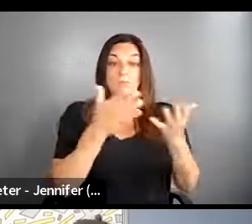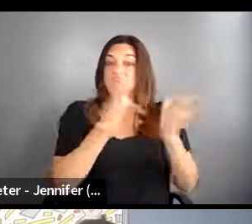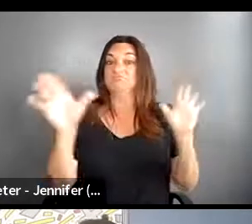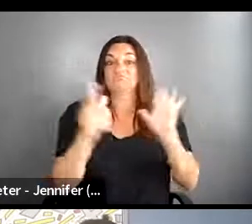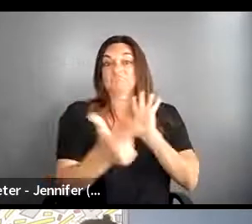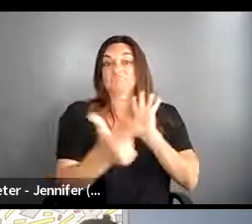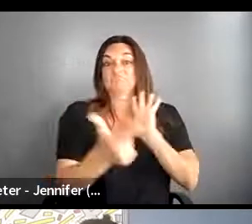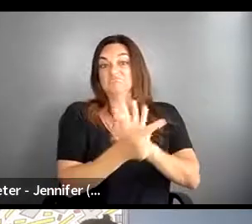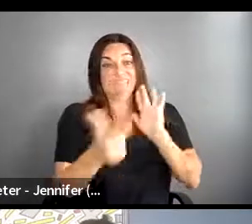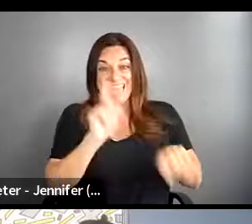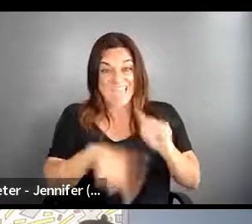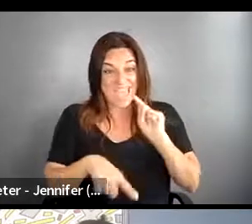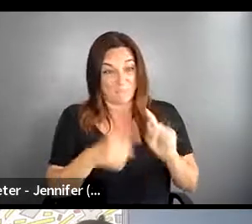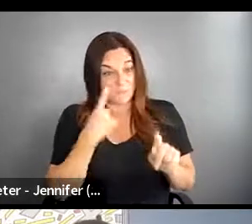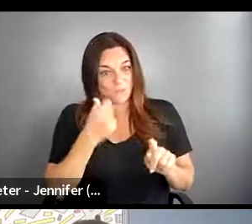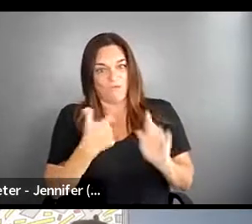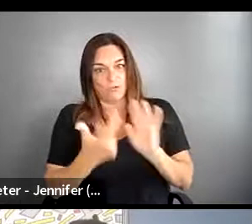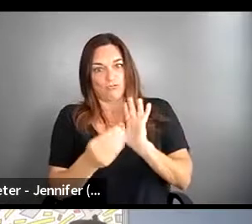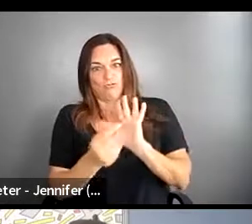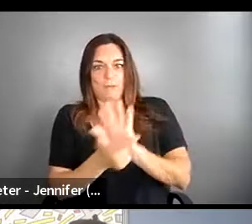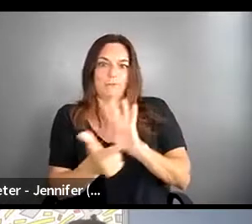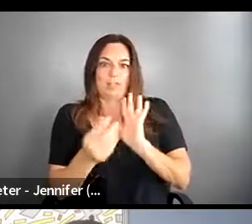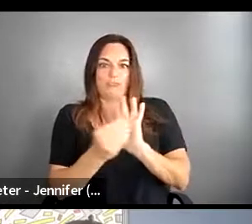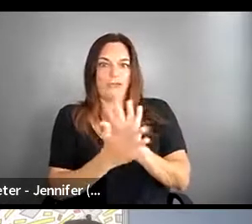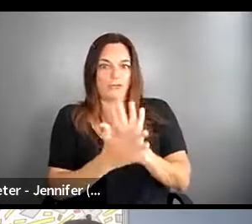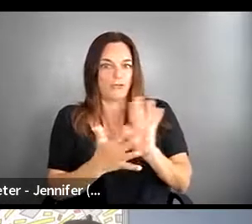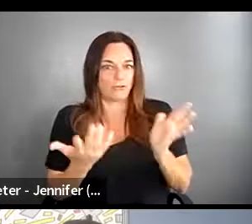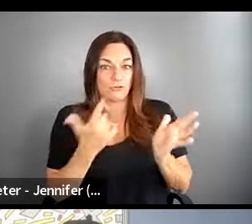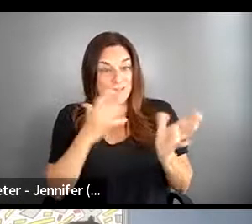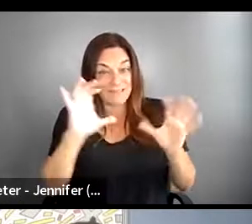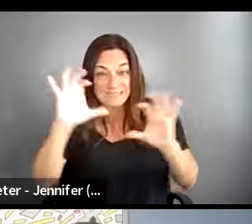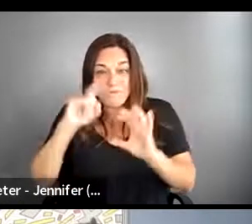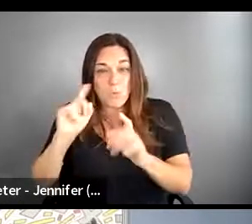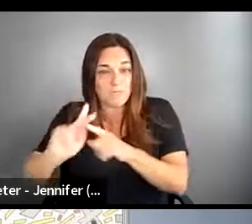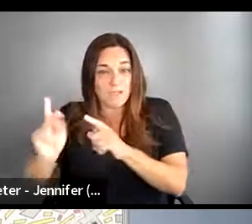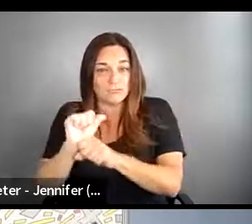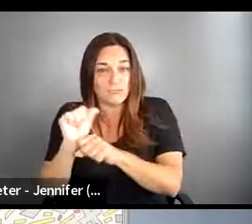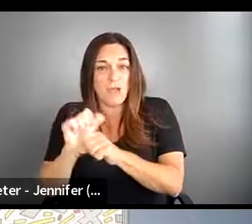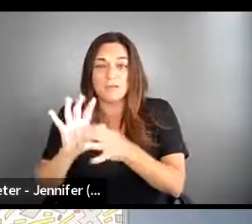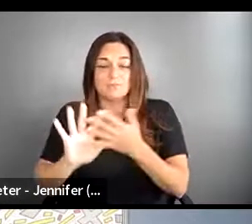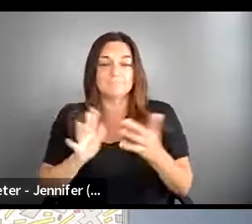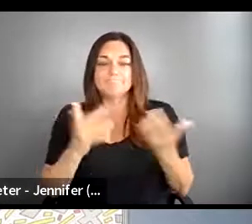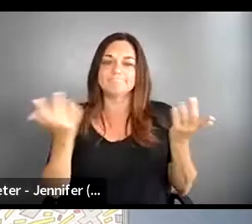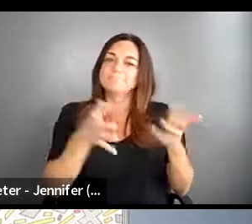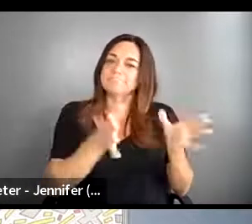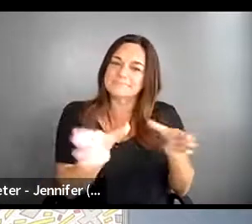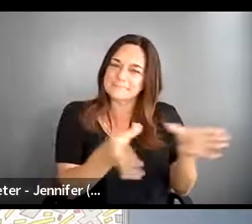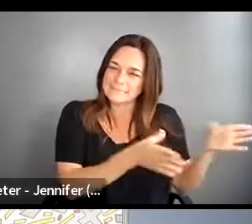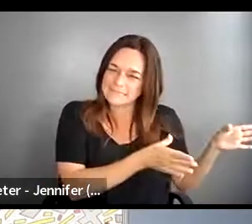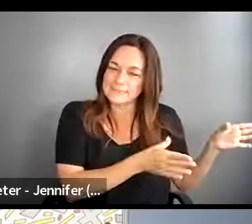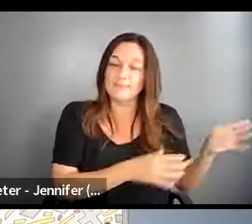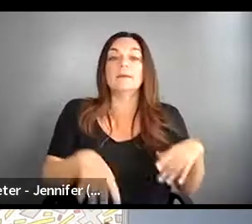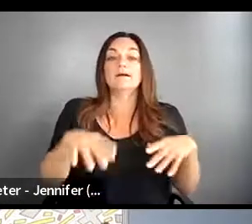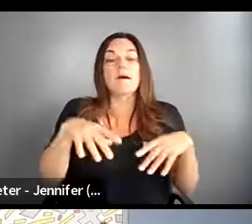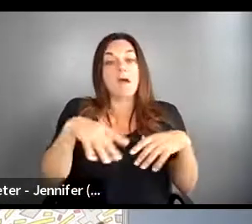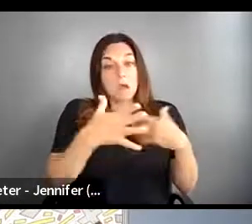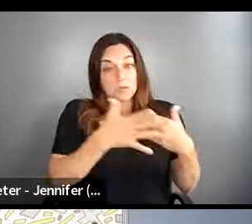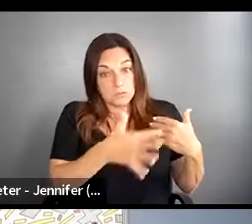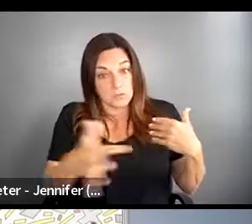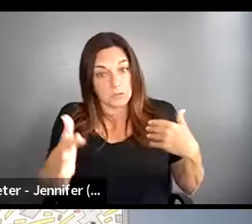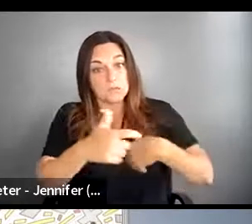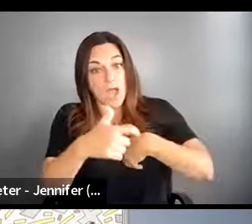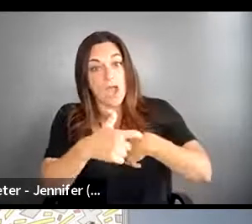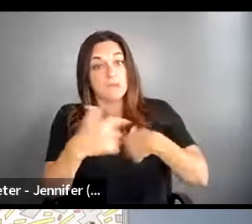criminal record and searching for professional opportunities, it allows them to look at the amount of time that's passed since their